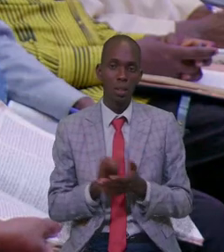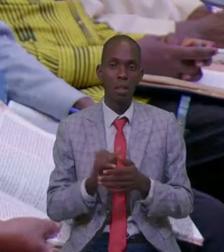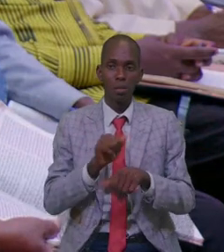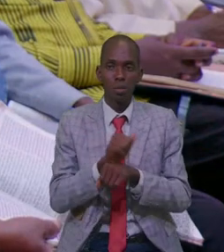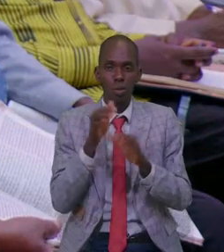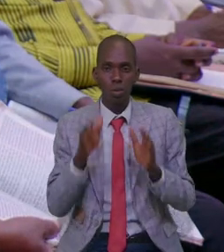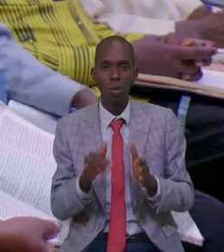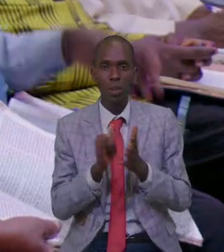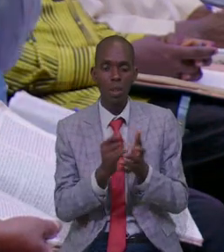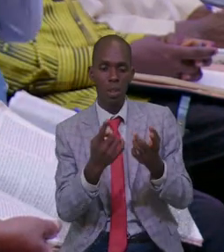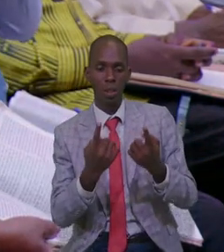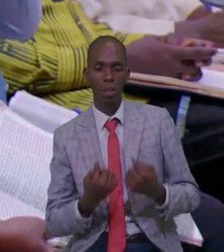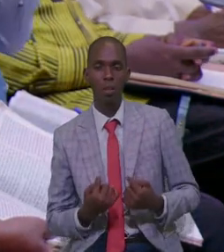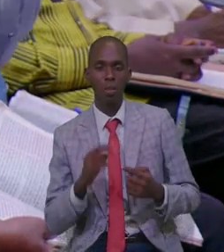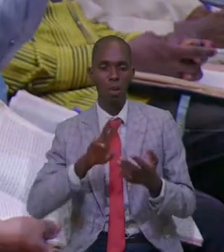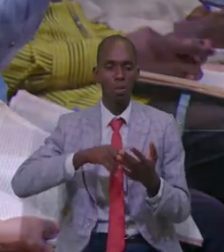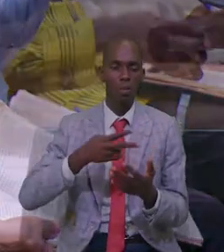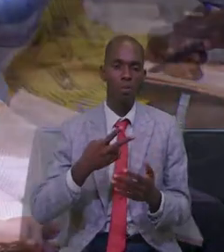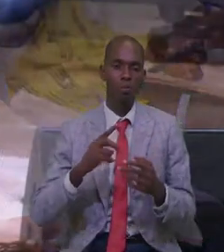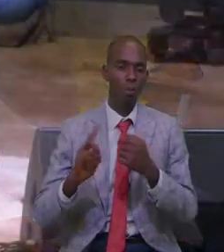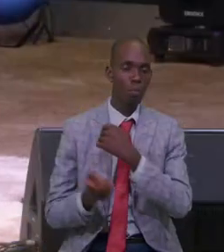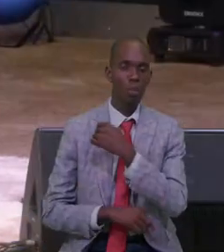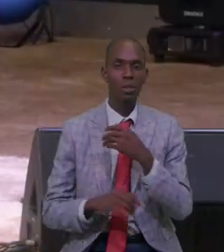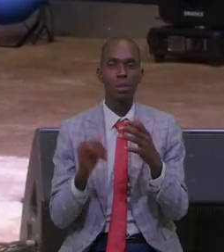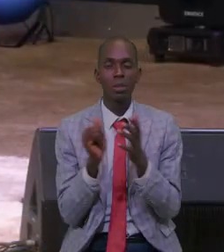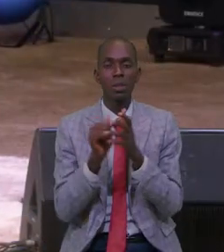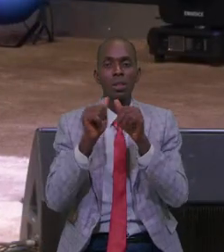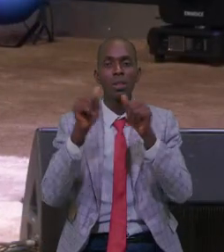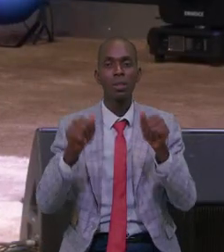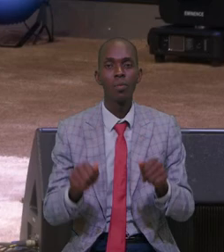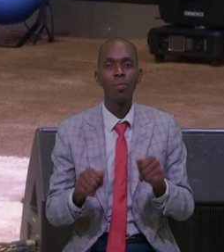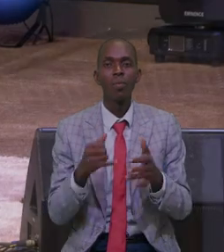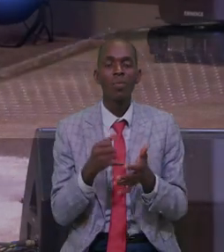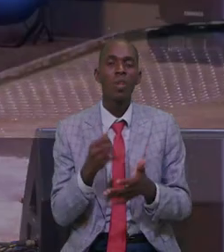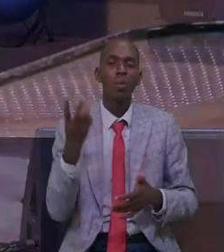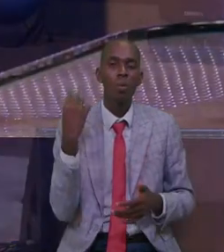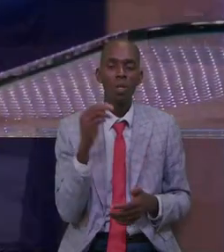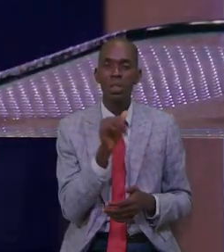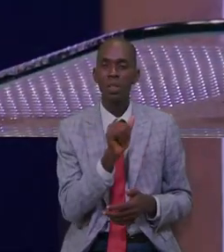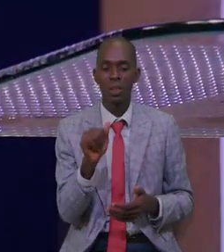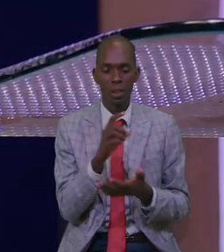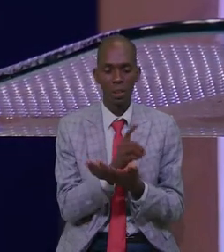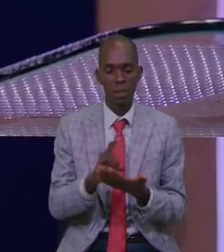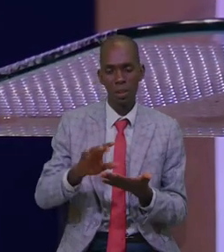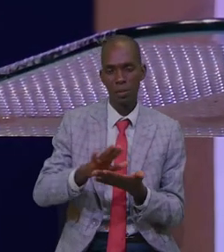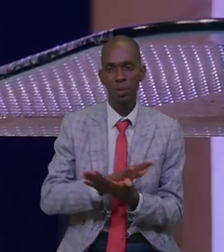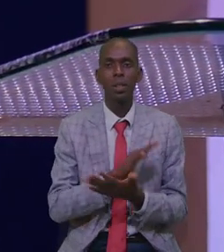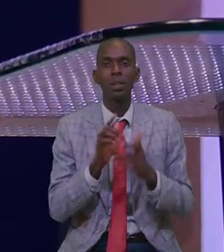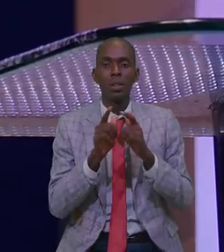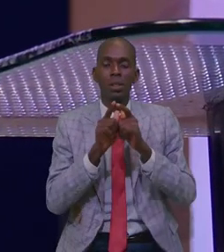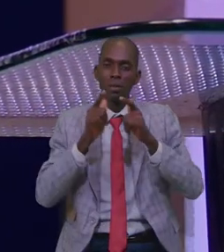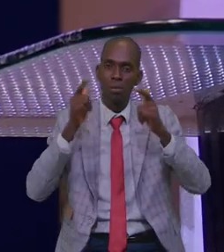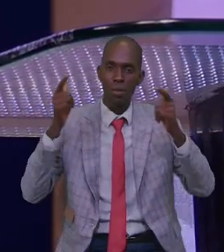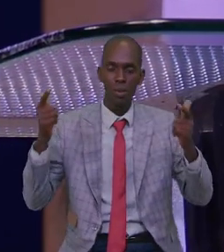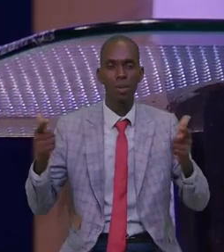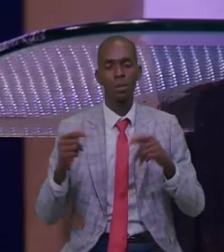struck against the man, against the image, it was a divine